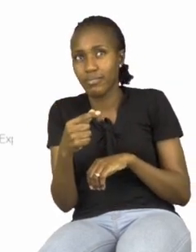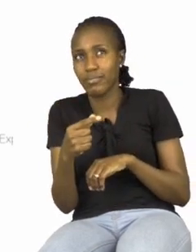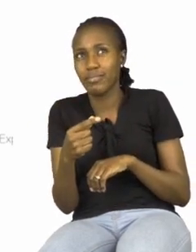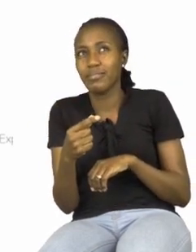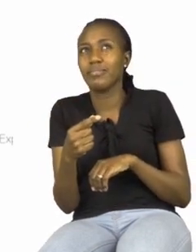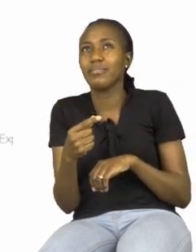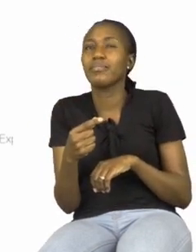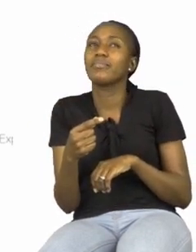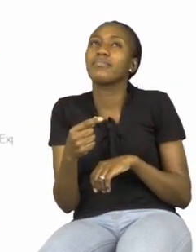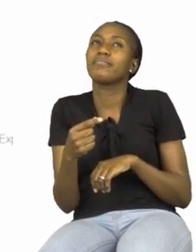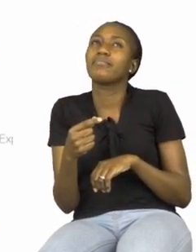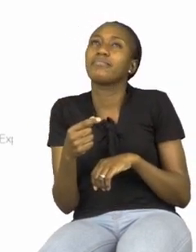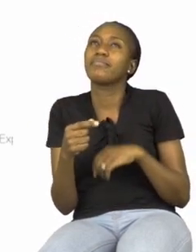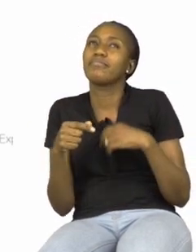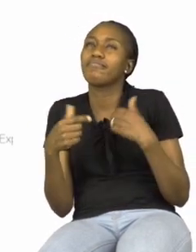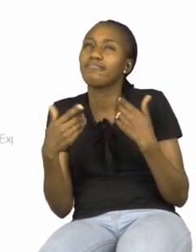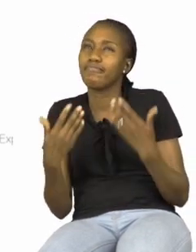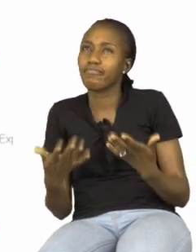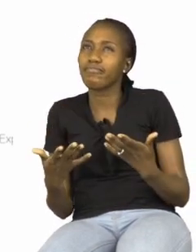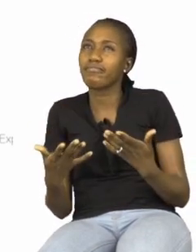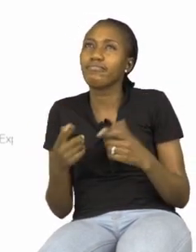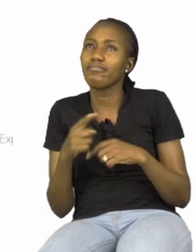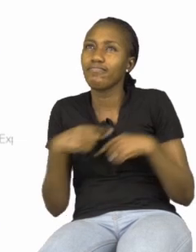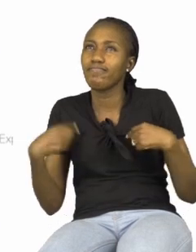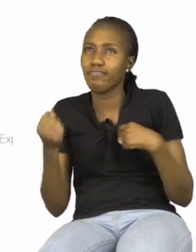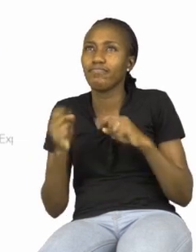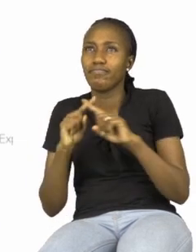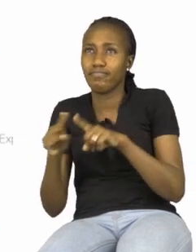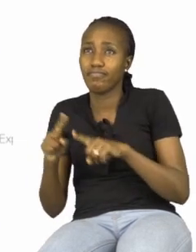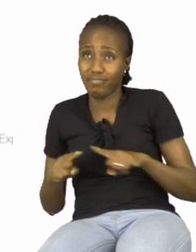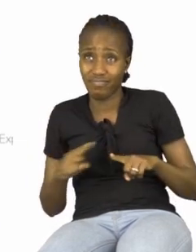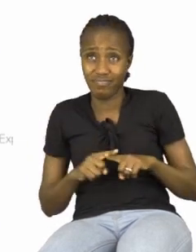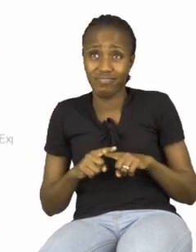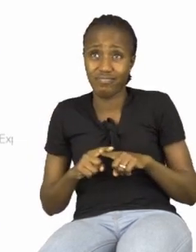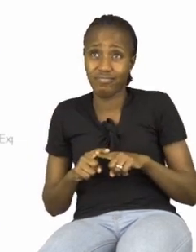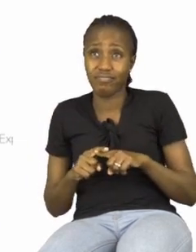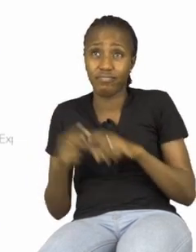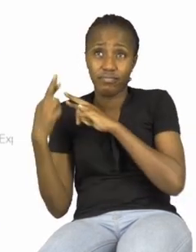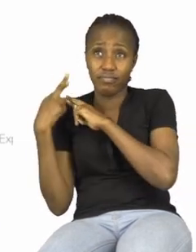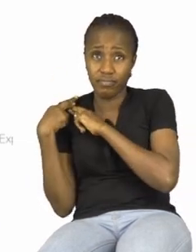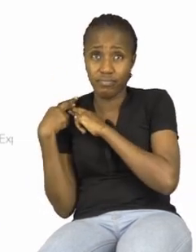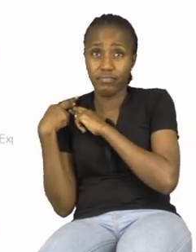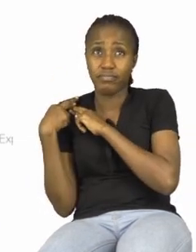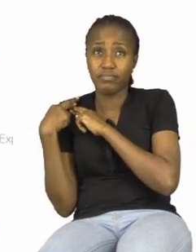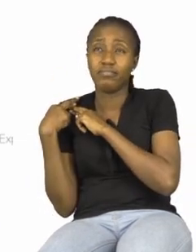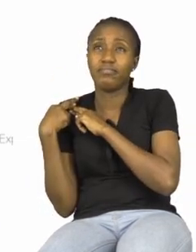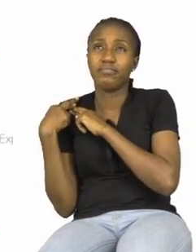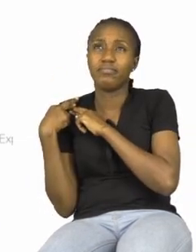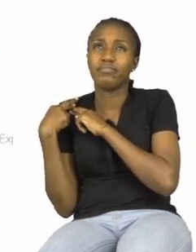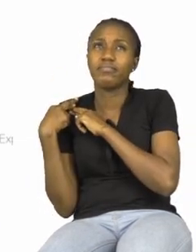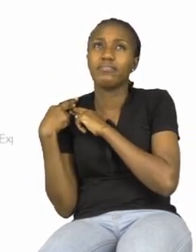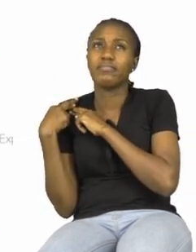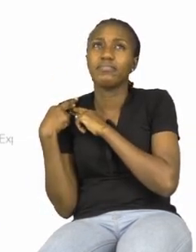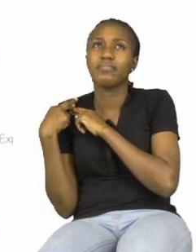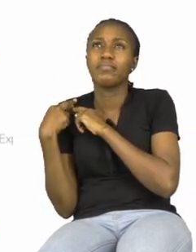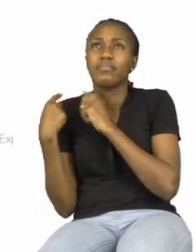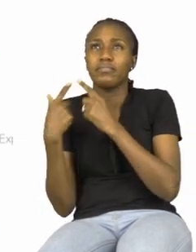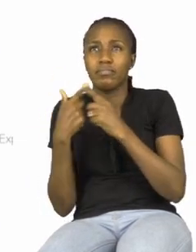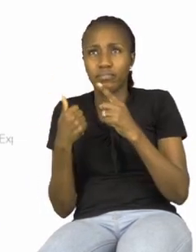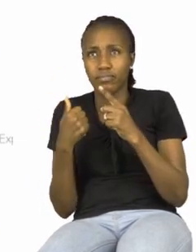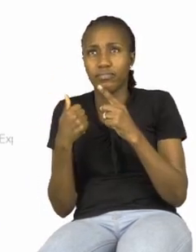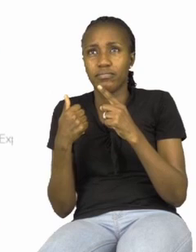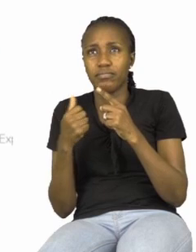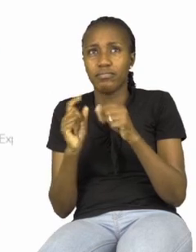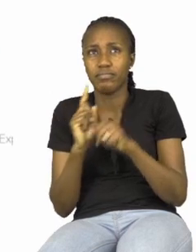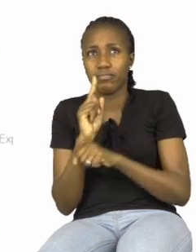general executive where we've got various portfolios that everyone takes care of. So from the major positions is